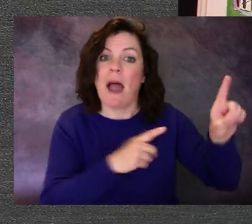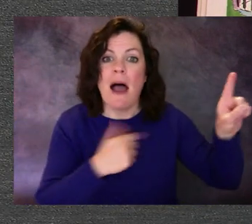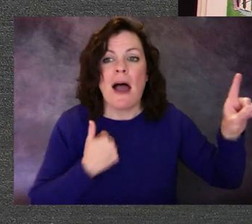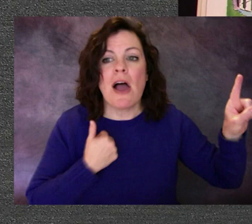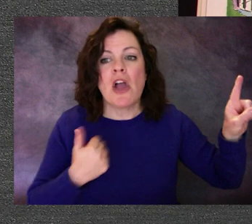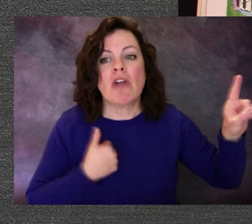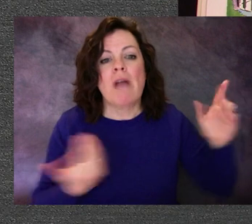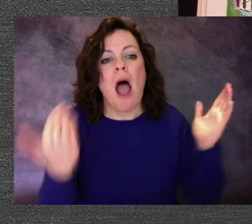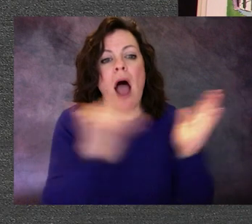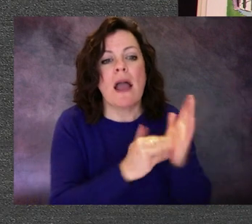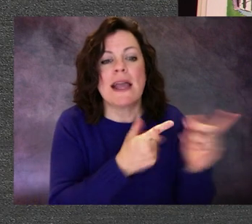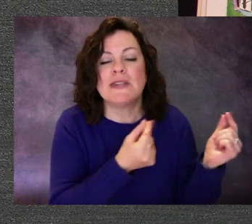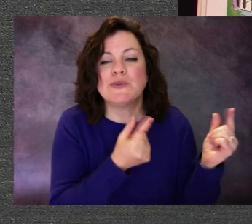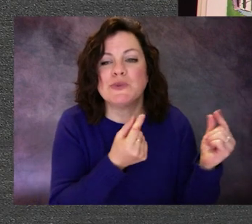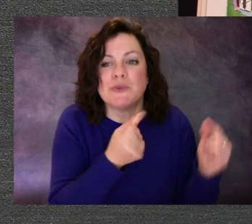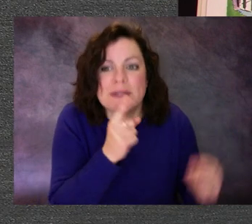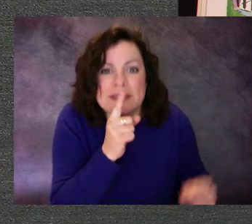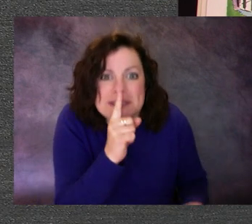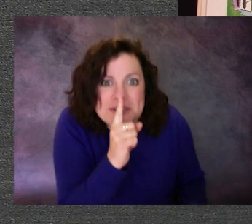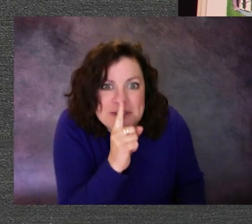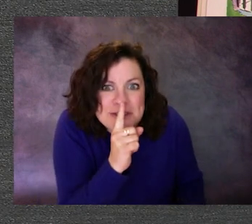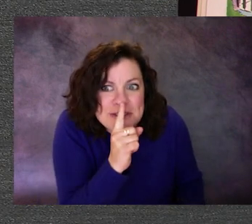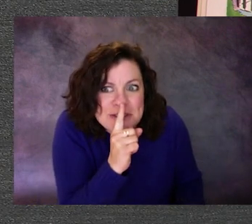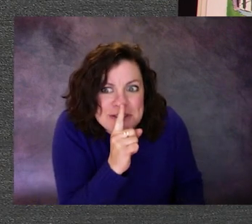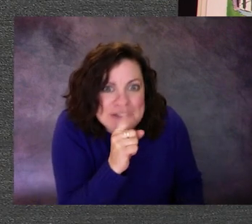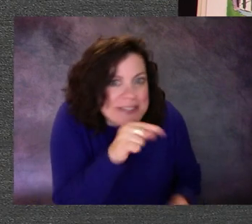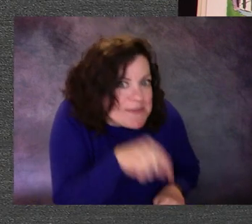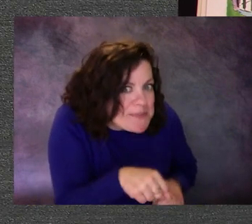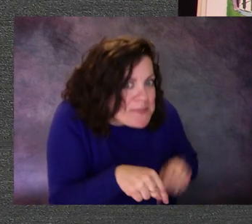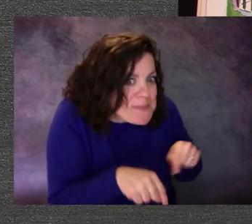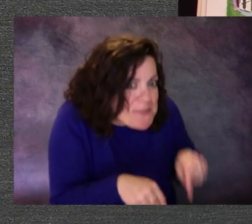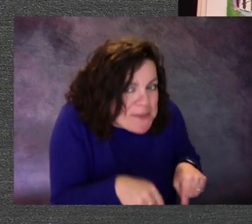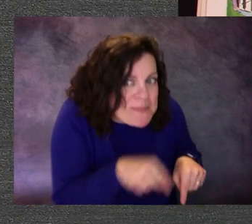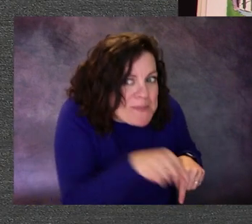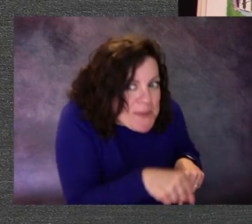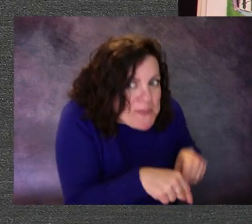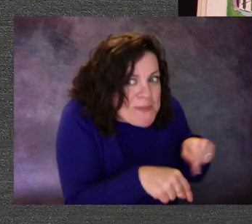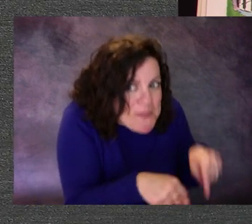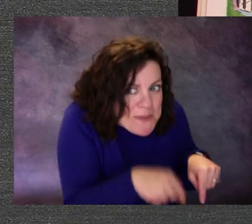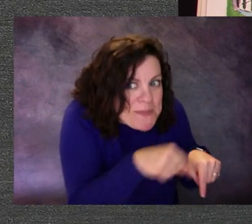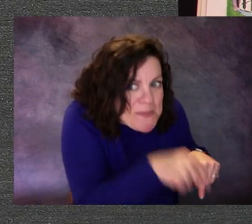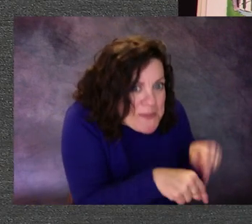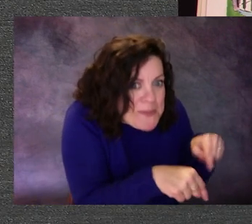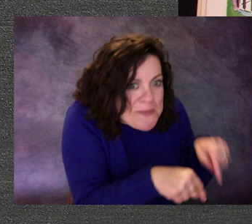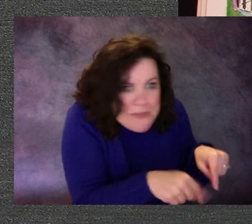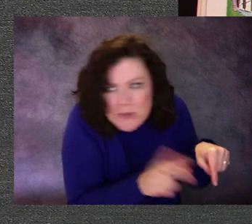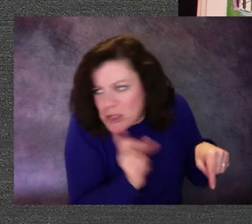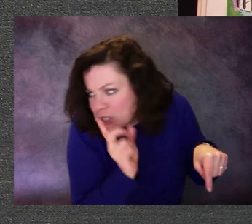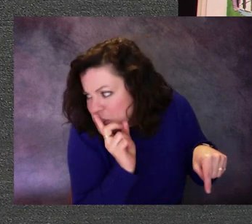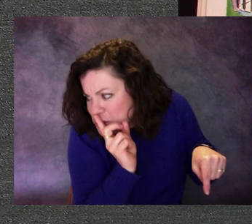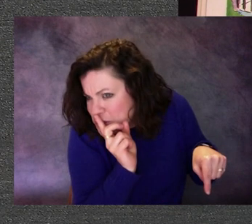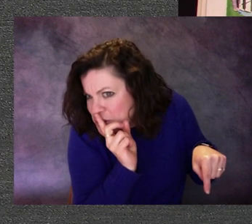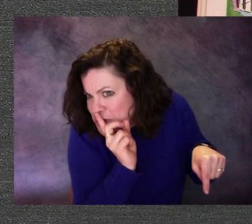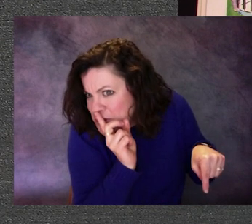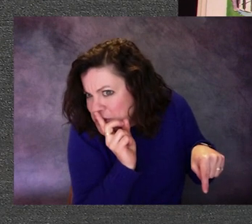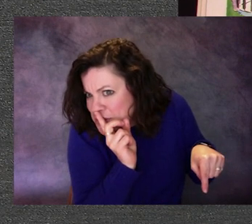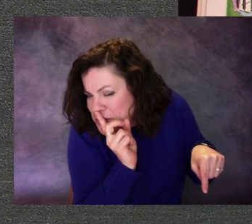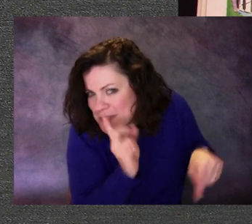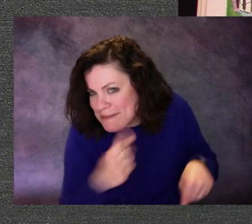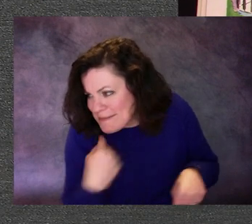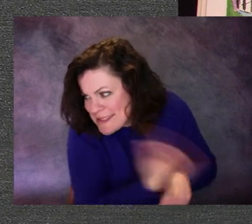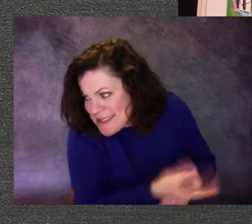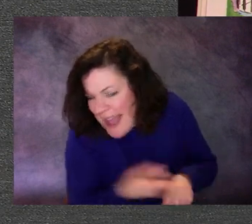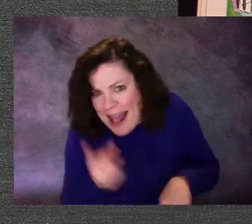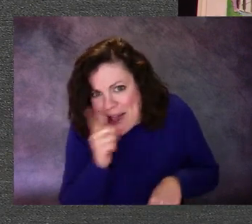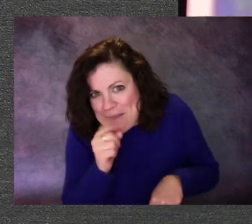Somebody got the keys again, and somebody else. Notice the gorilla saying, shh, don't tell